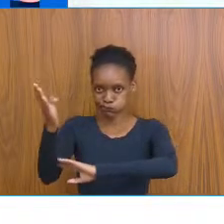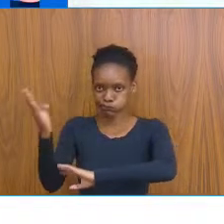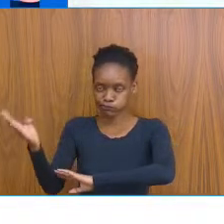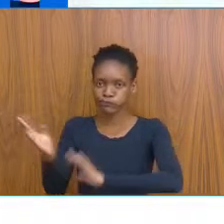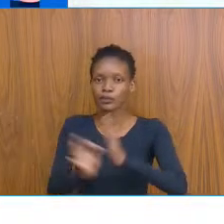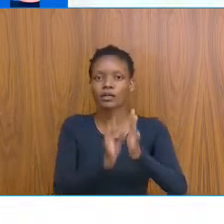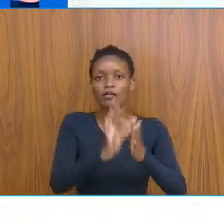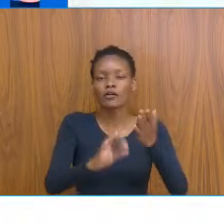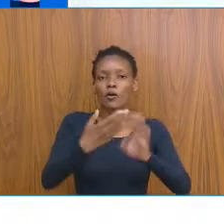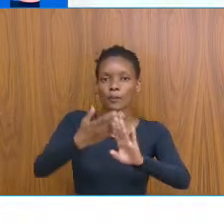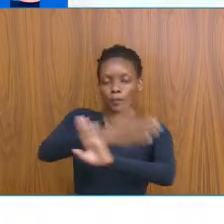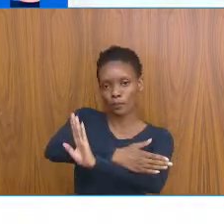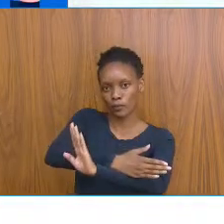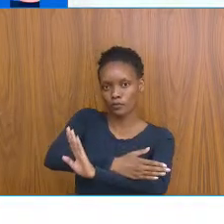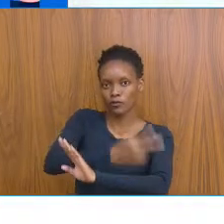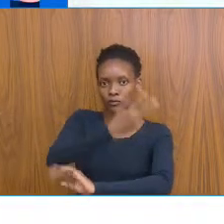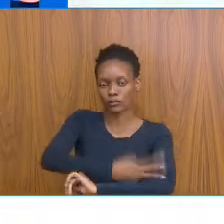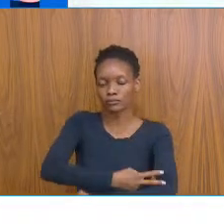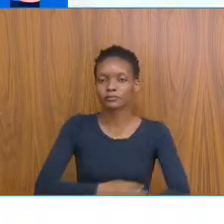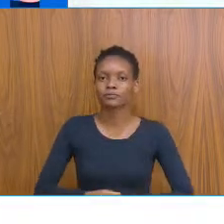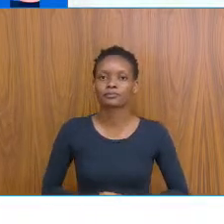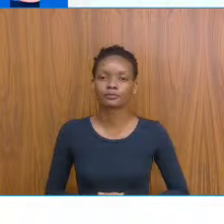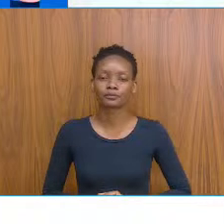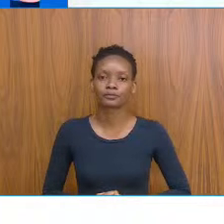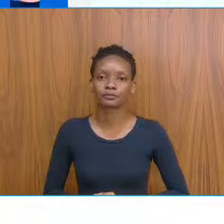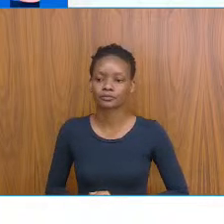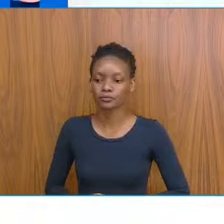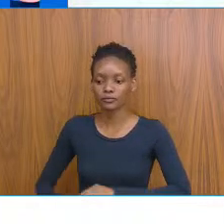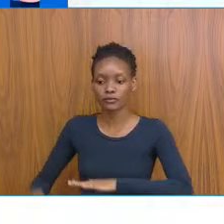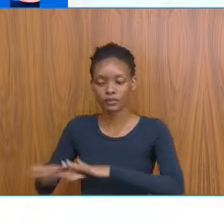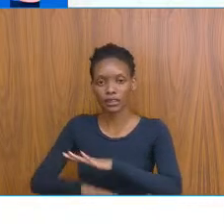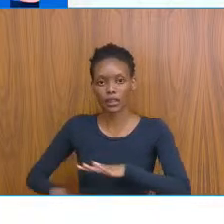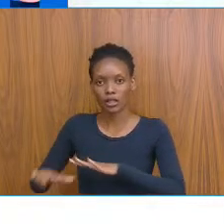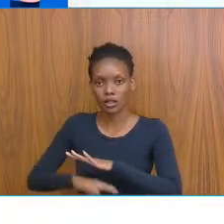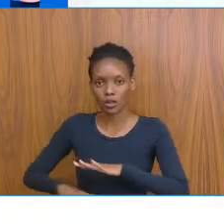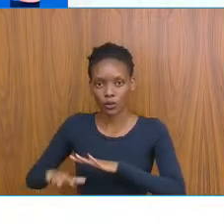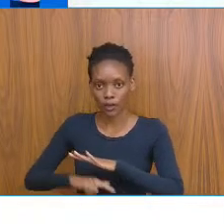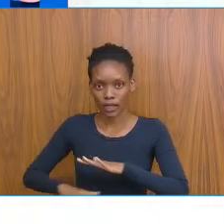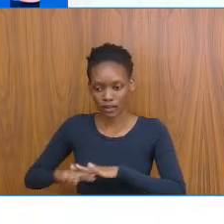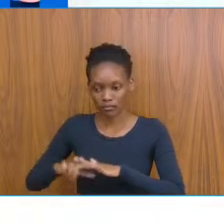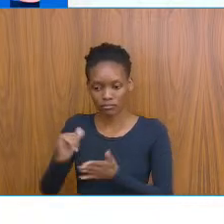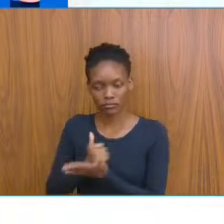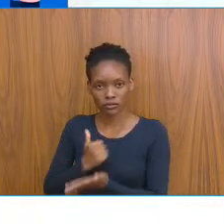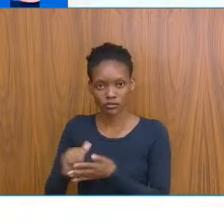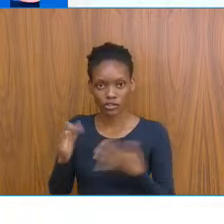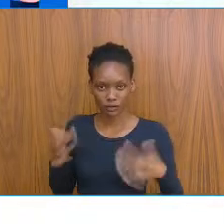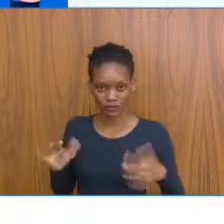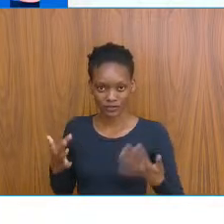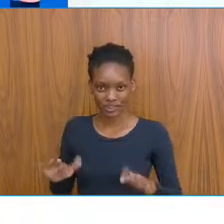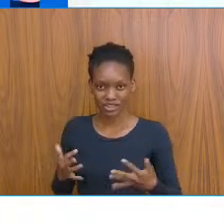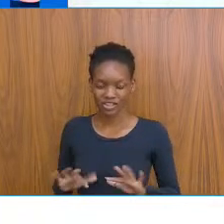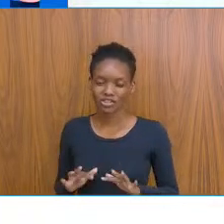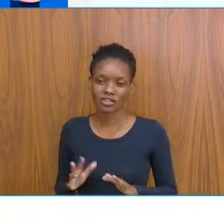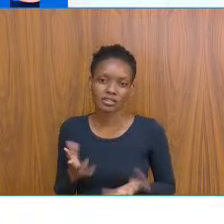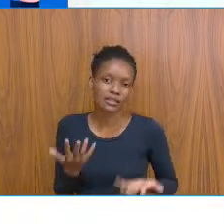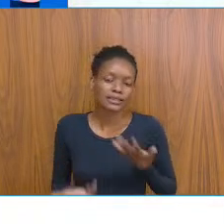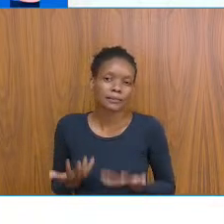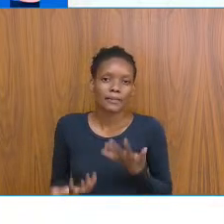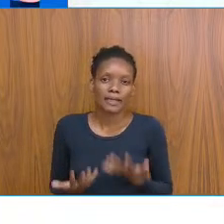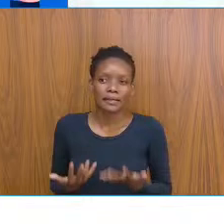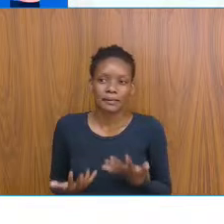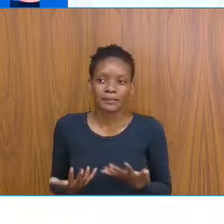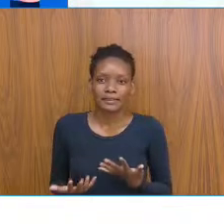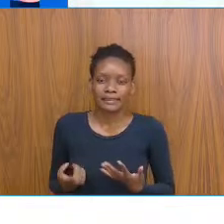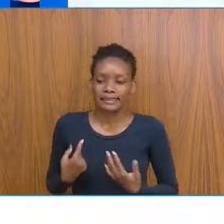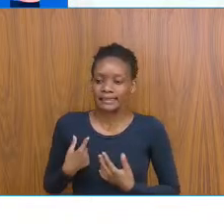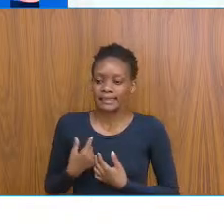The Commission invites South Africans who are registered on the local segment of the voters' roll but who may be temporarily absent from